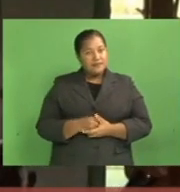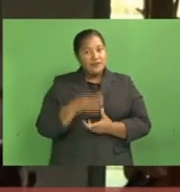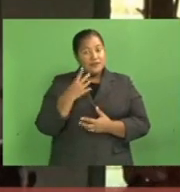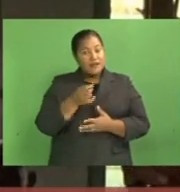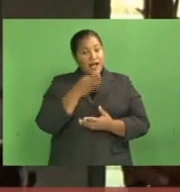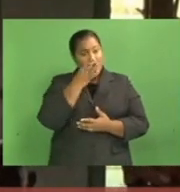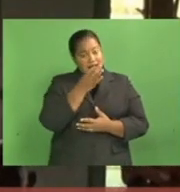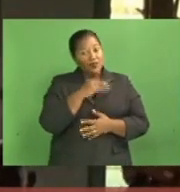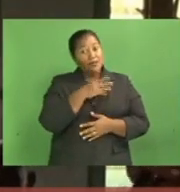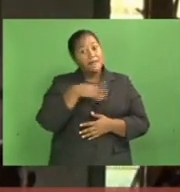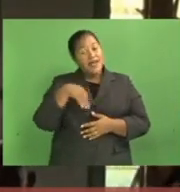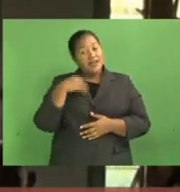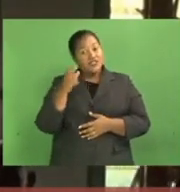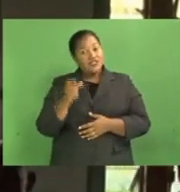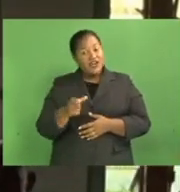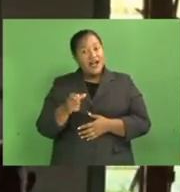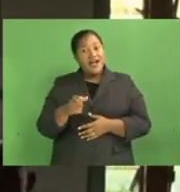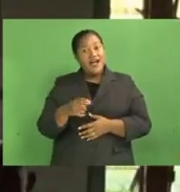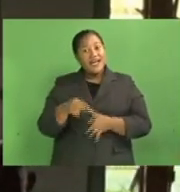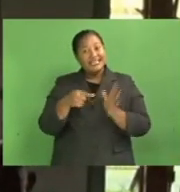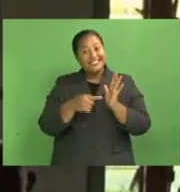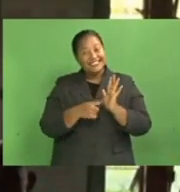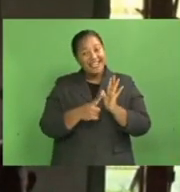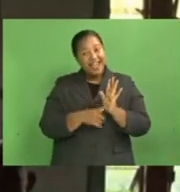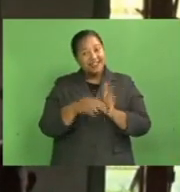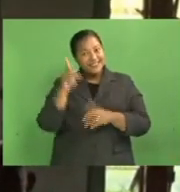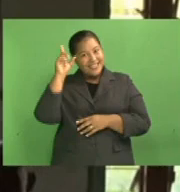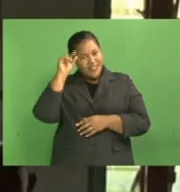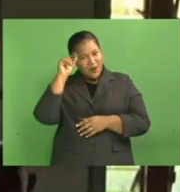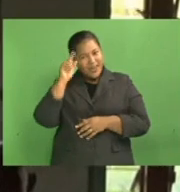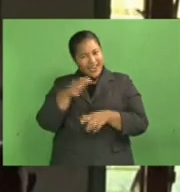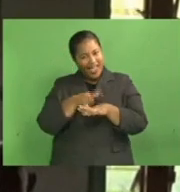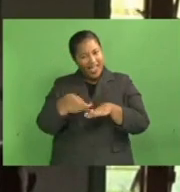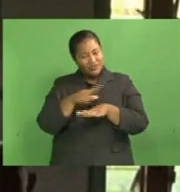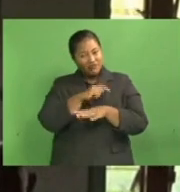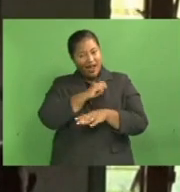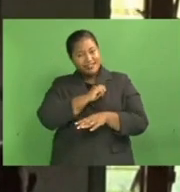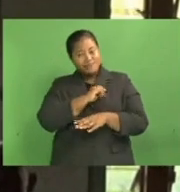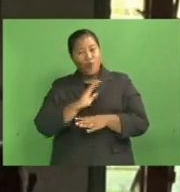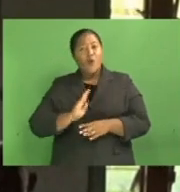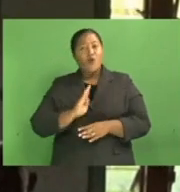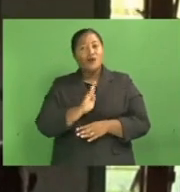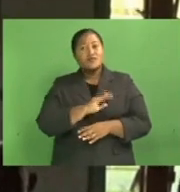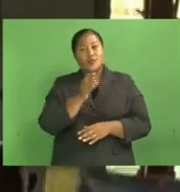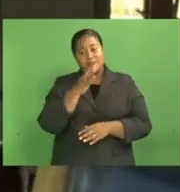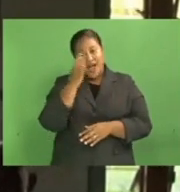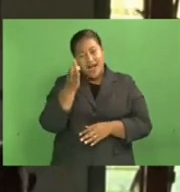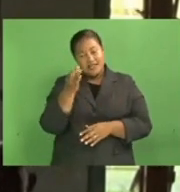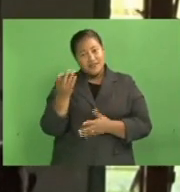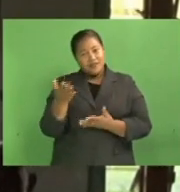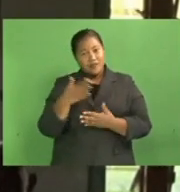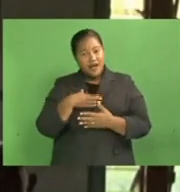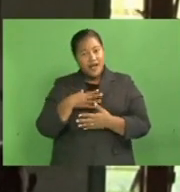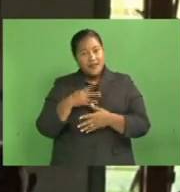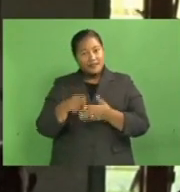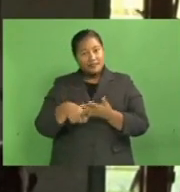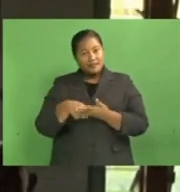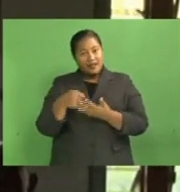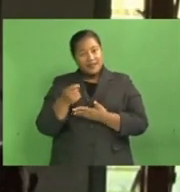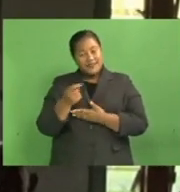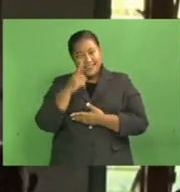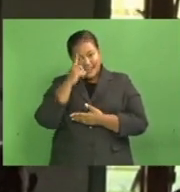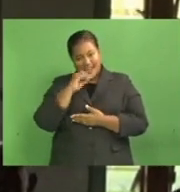here TV asking for requesting him if my payment could be reduced a little